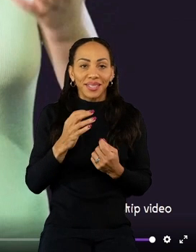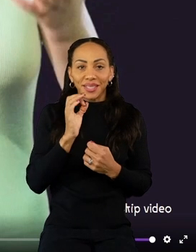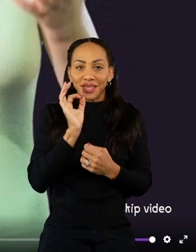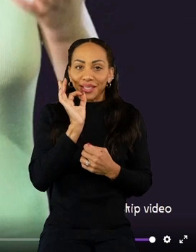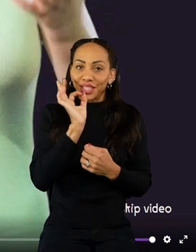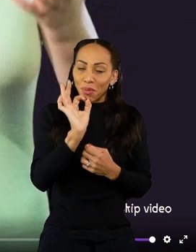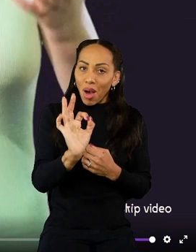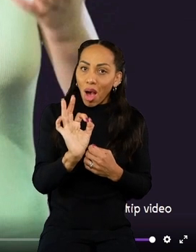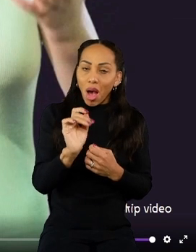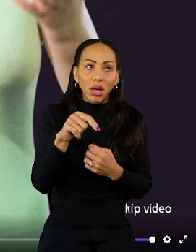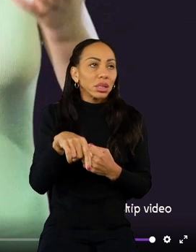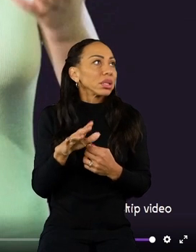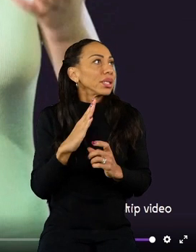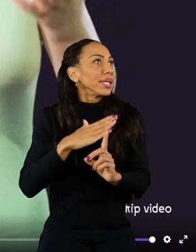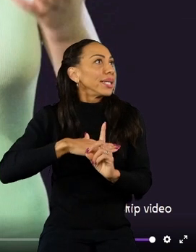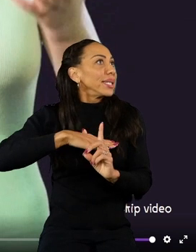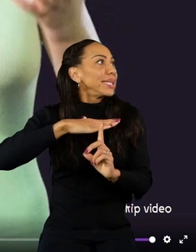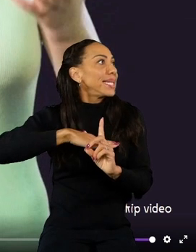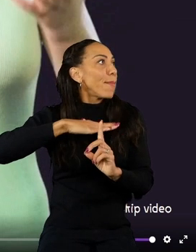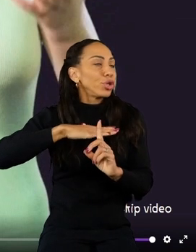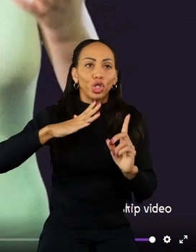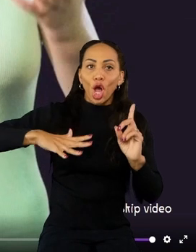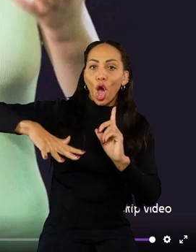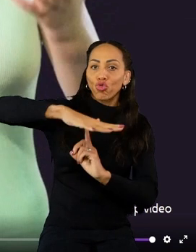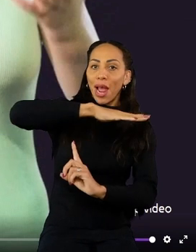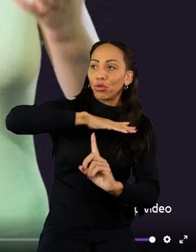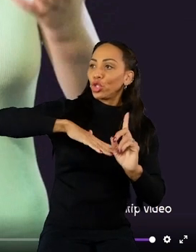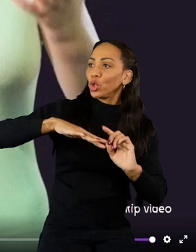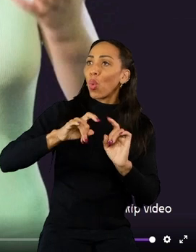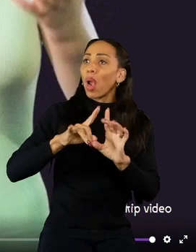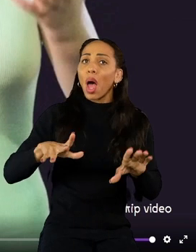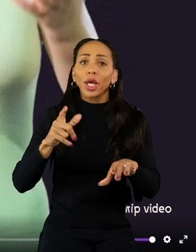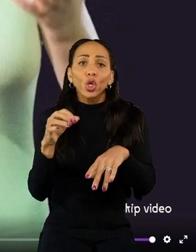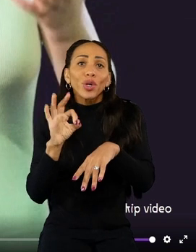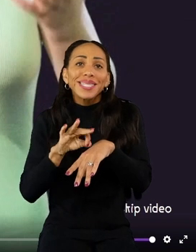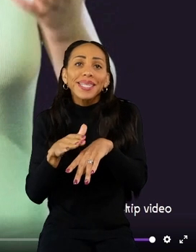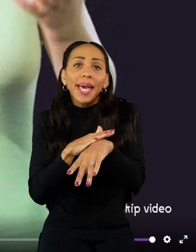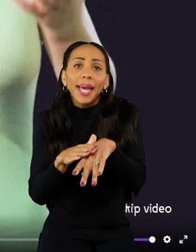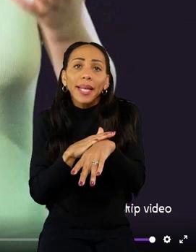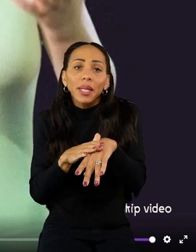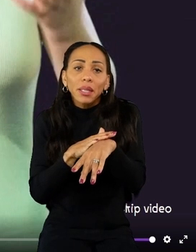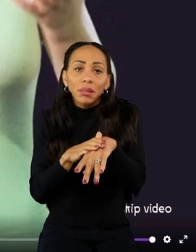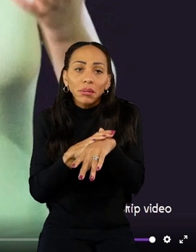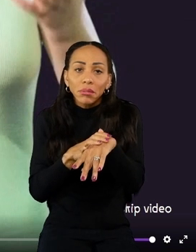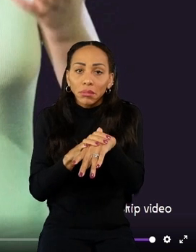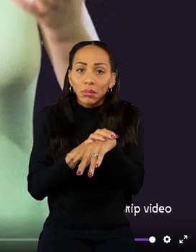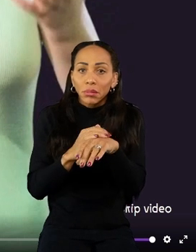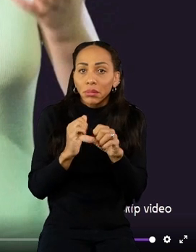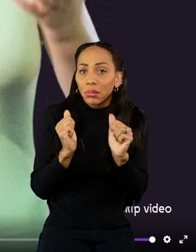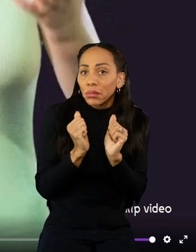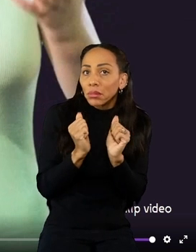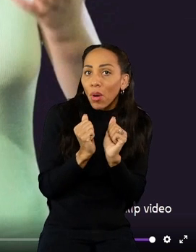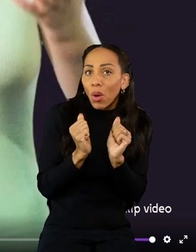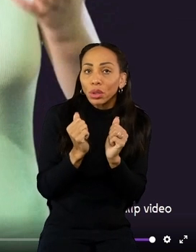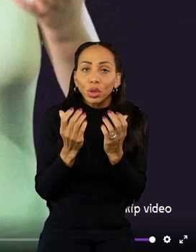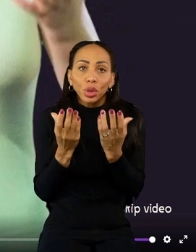the thing that's on screen just now is that she asks what the current temperature is. How hot or cold is the air on your skin? So it's just about really bringing you back